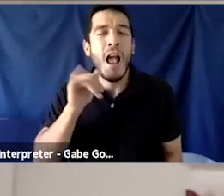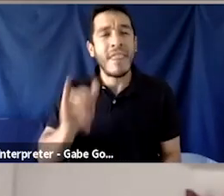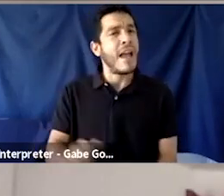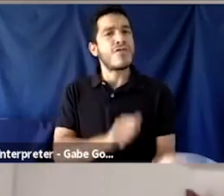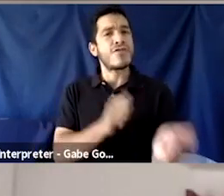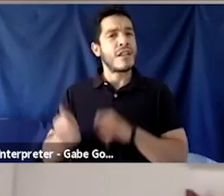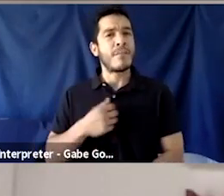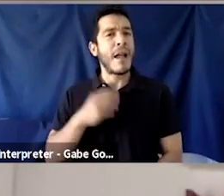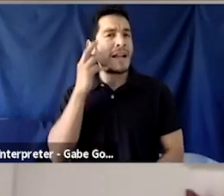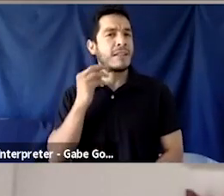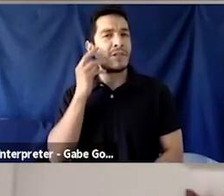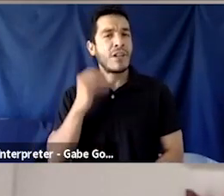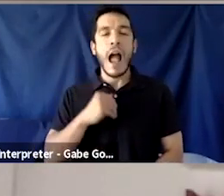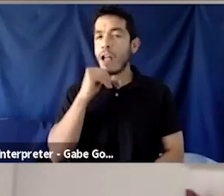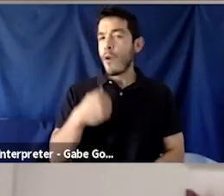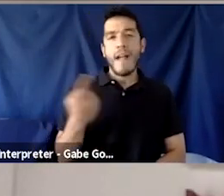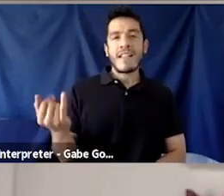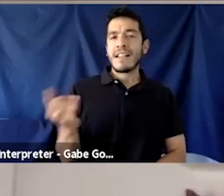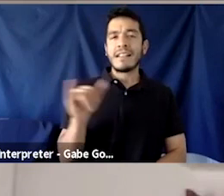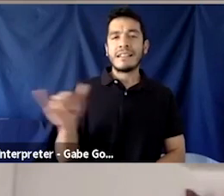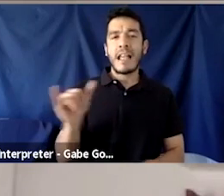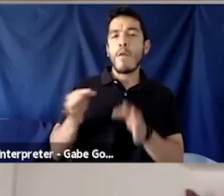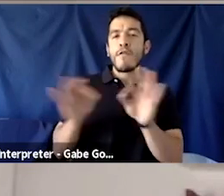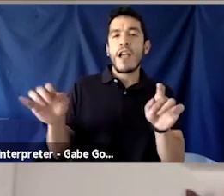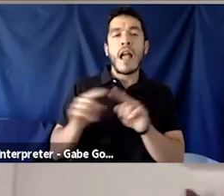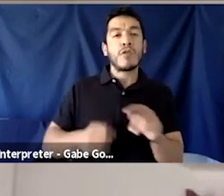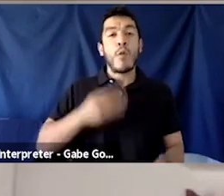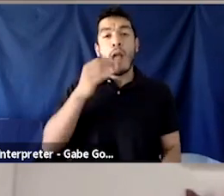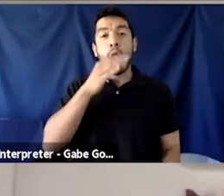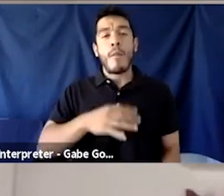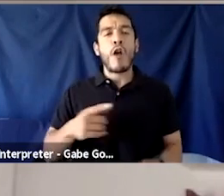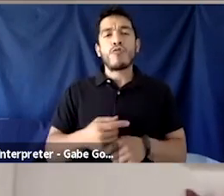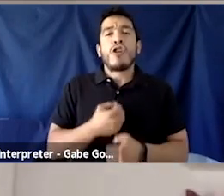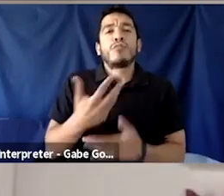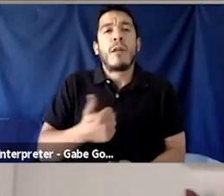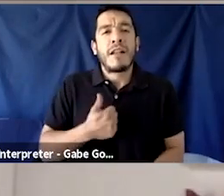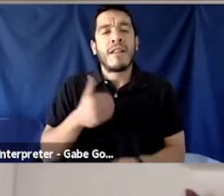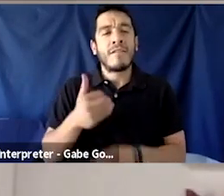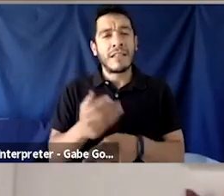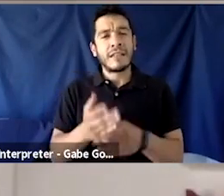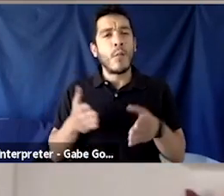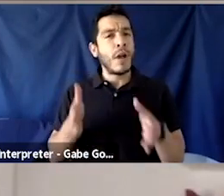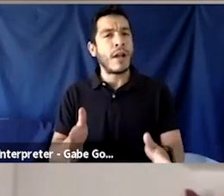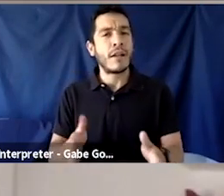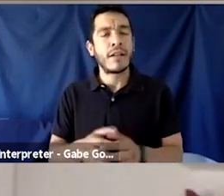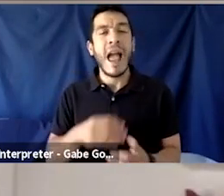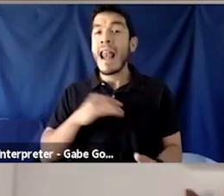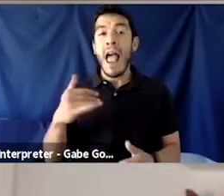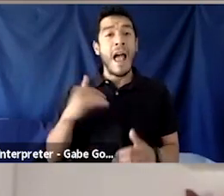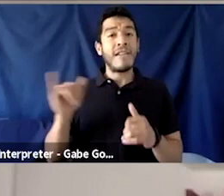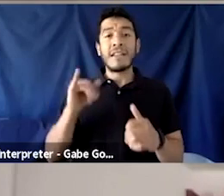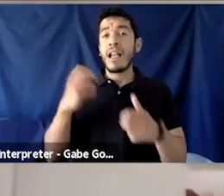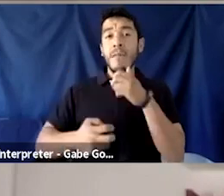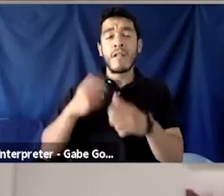I don't have the same liberties as white women to express myself in certain spaces. and I have the same difficulties as Black men to